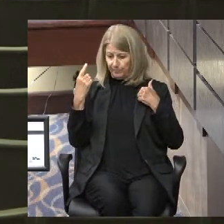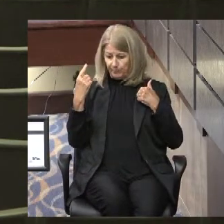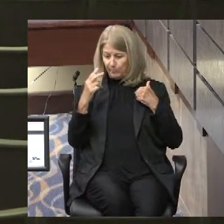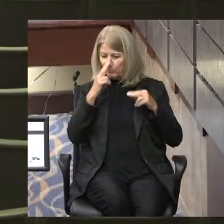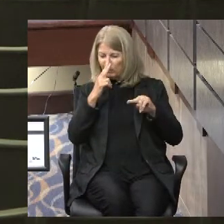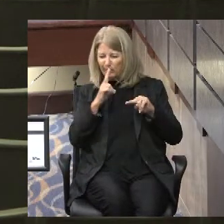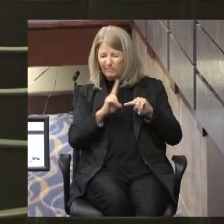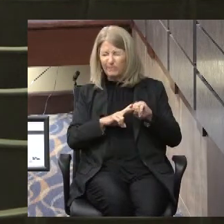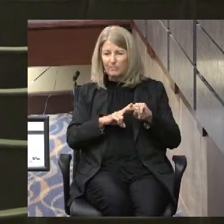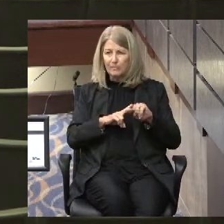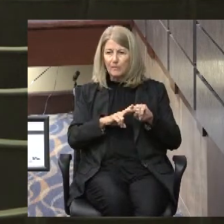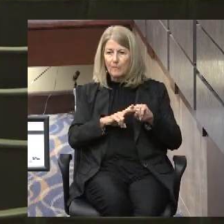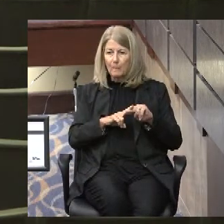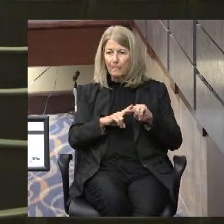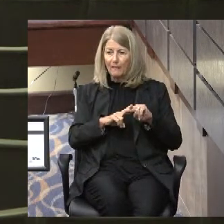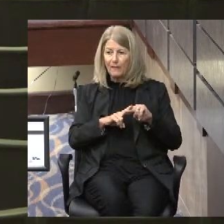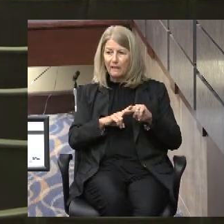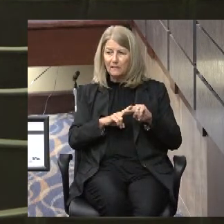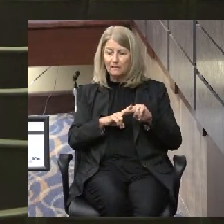fun